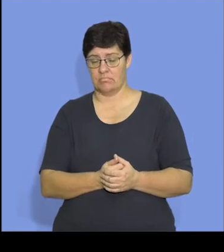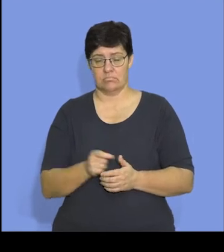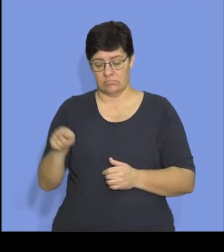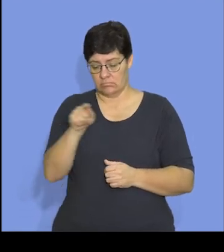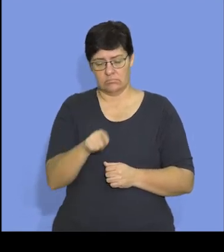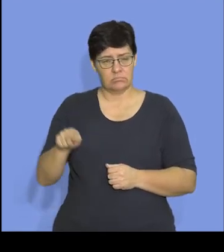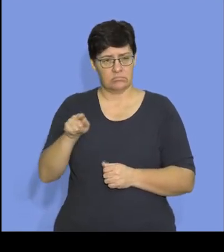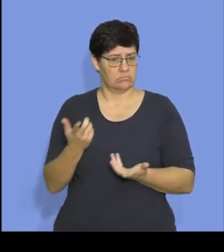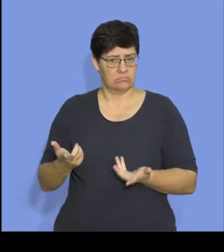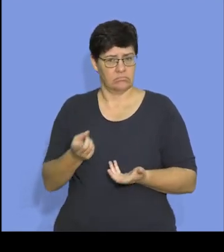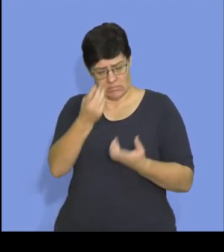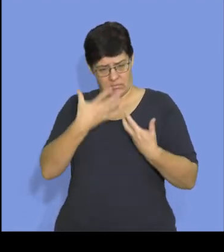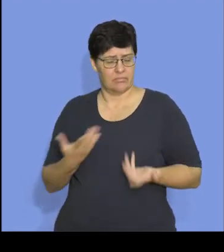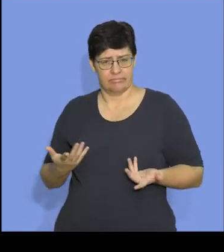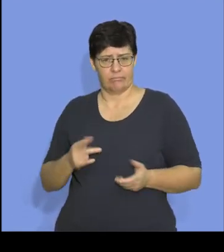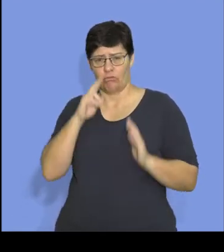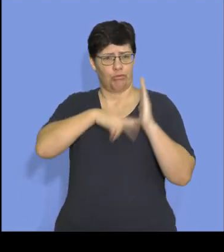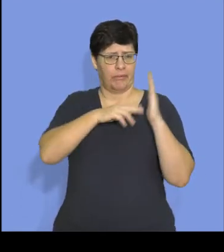Actually, we can just read it.